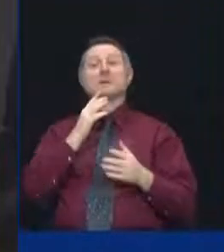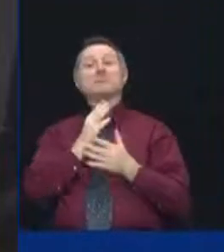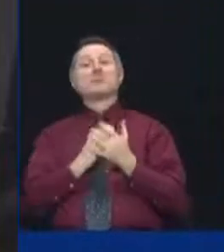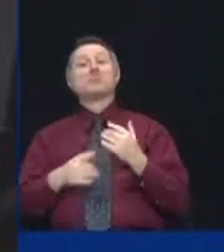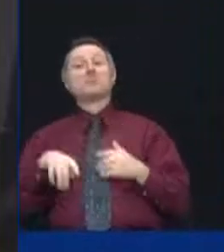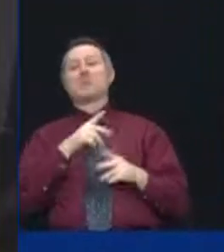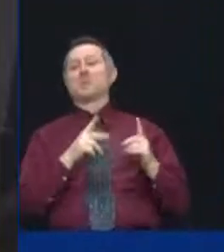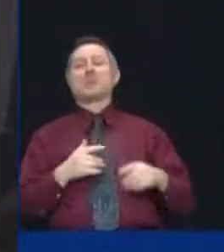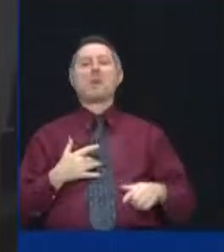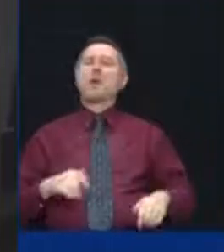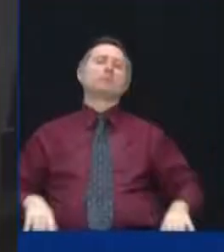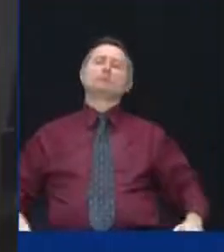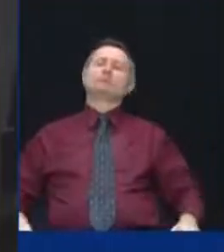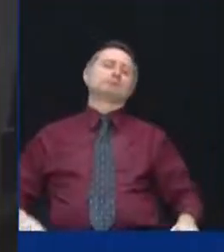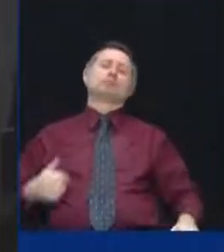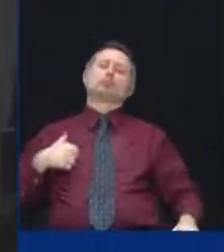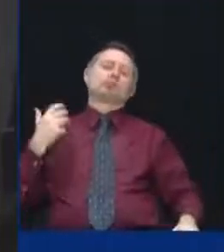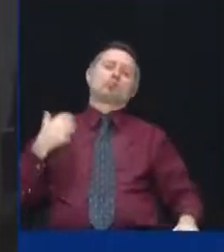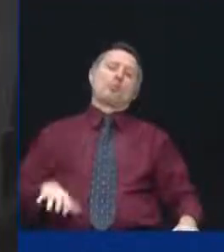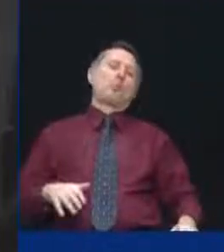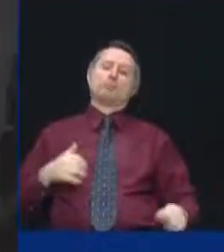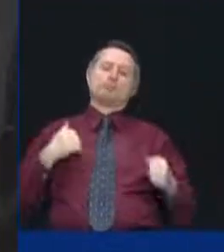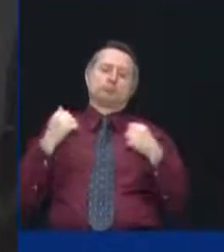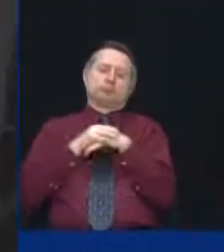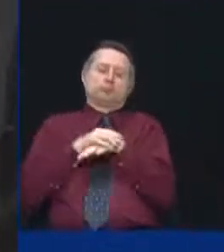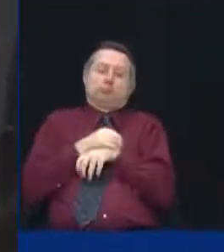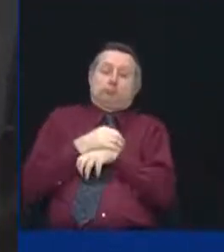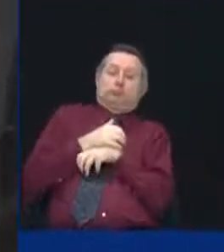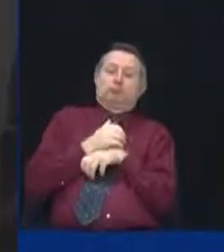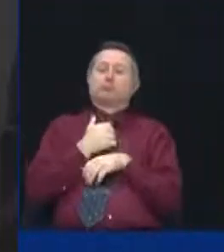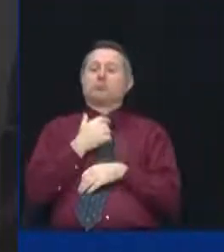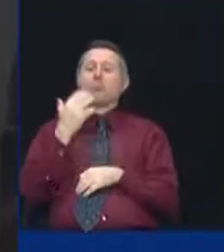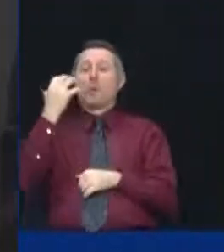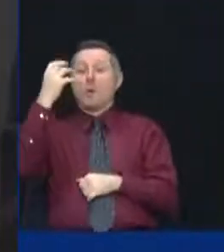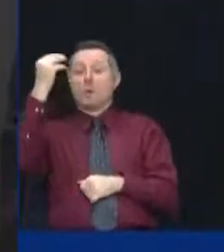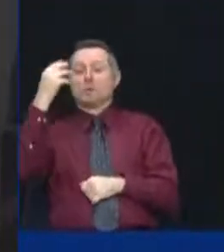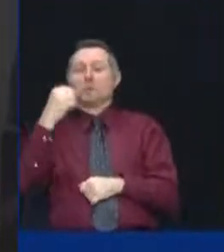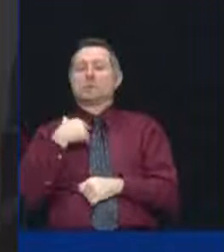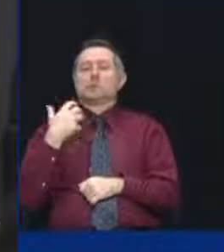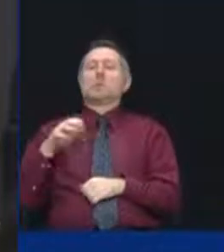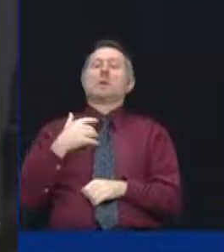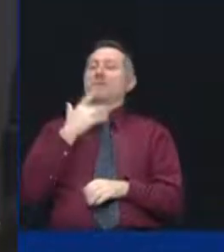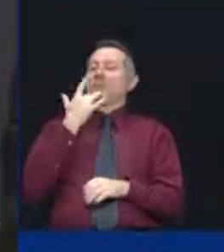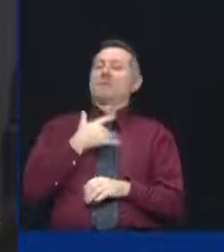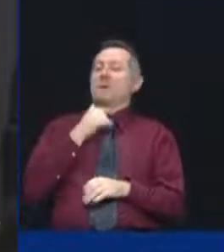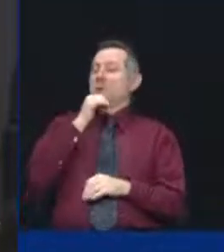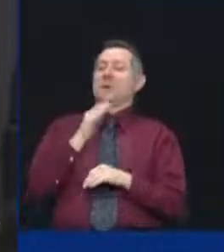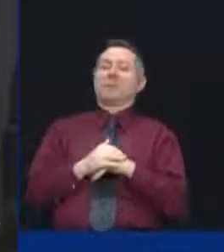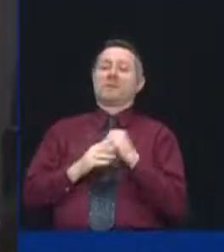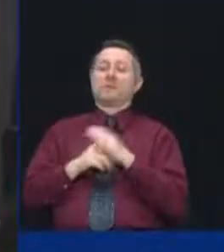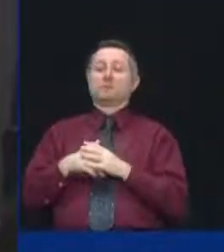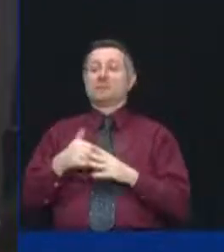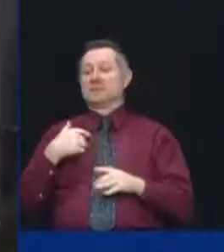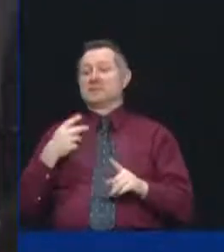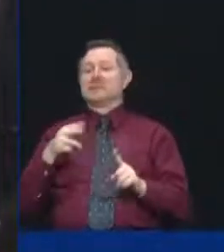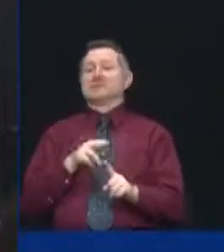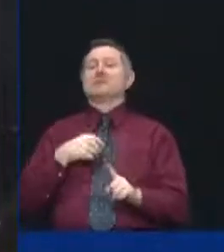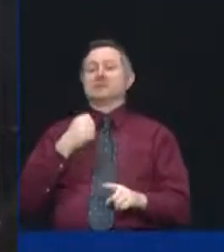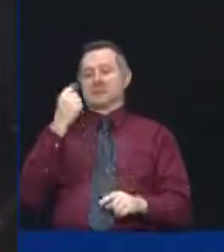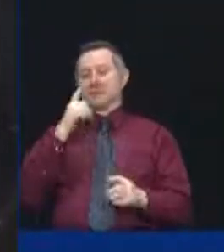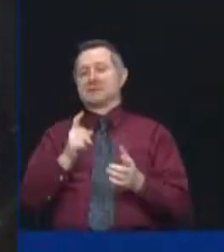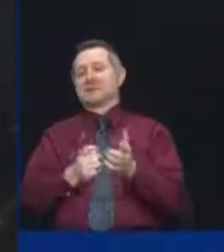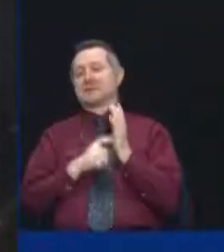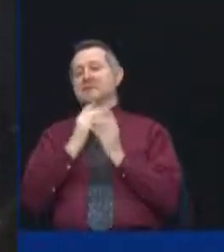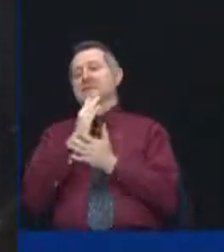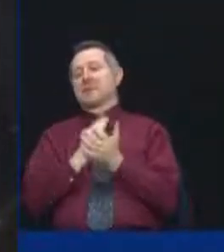groups, even at an outdoor facility. And so, from our standpoint, we still need some social distancing, which is not to say we